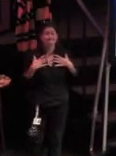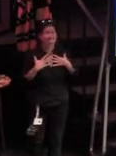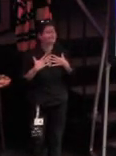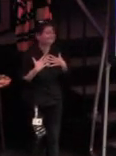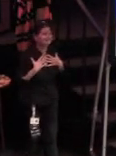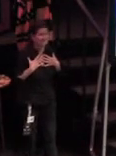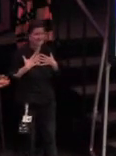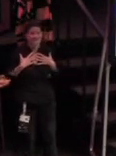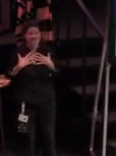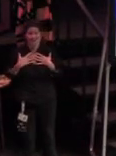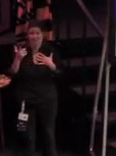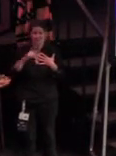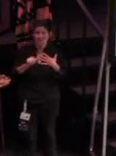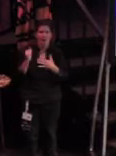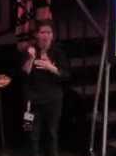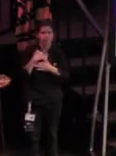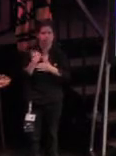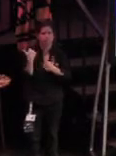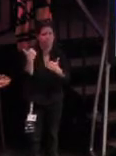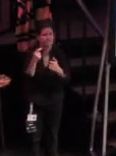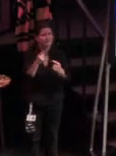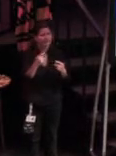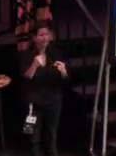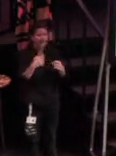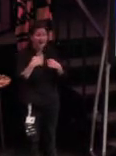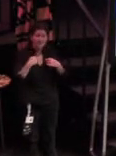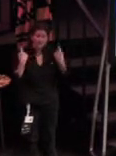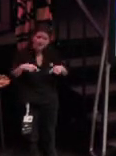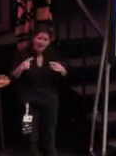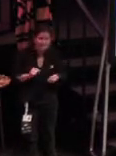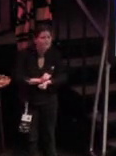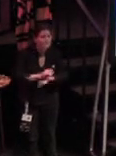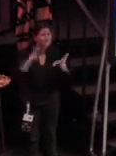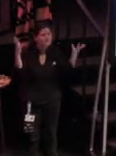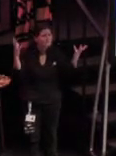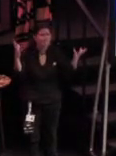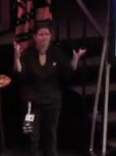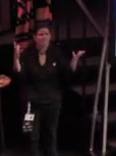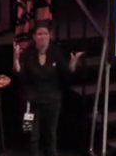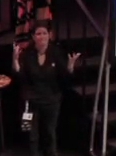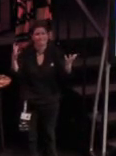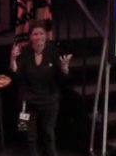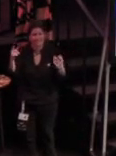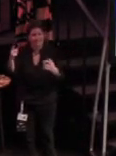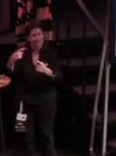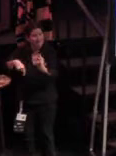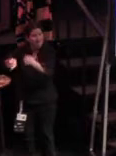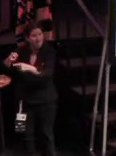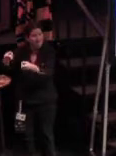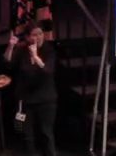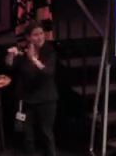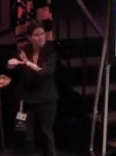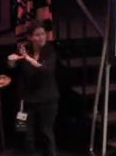It was absolutely incredible. And I had so much freedom and license. And they were just so impressed with me and were just so eager to hear my thoughts. And I